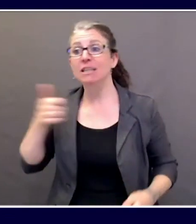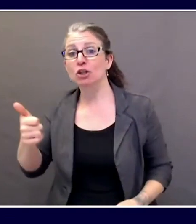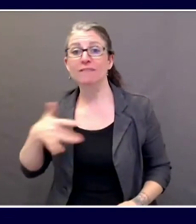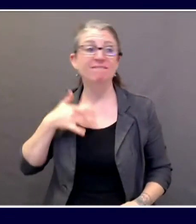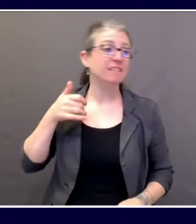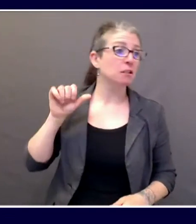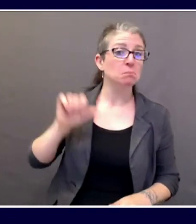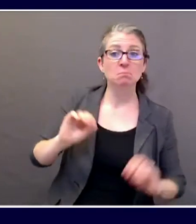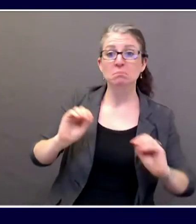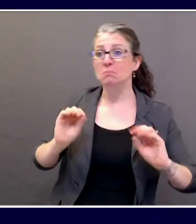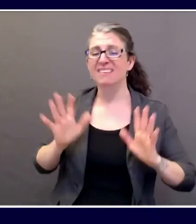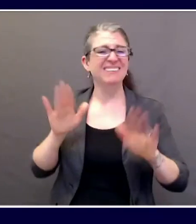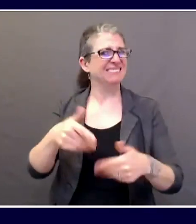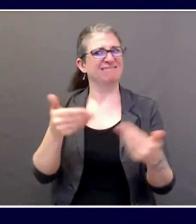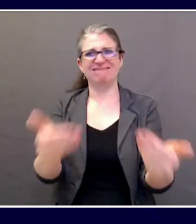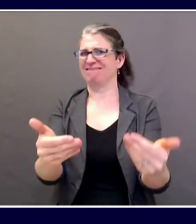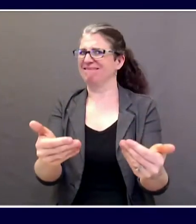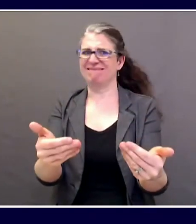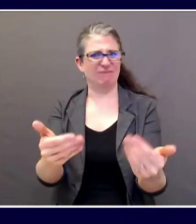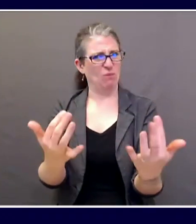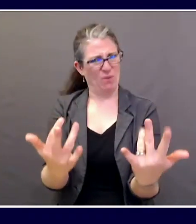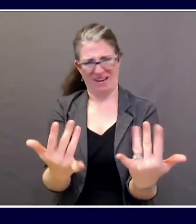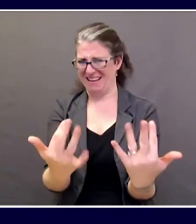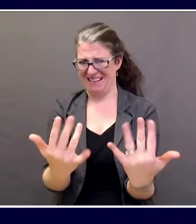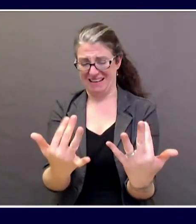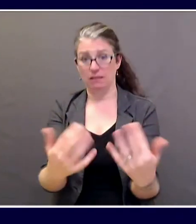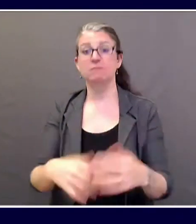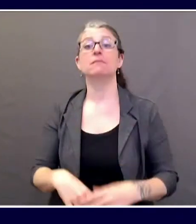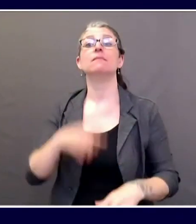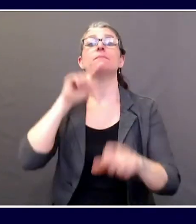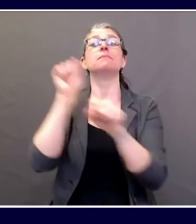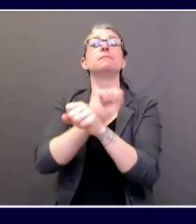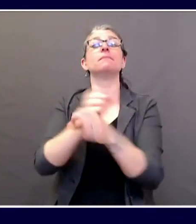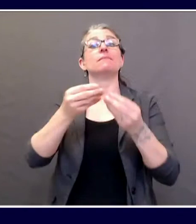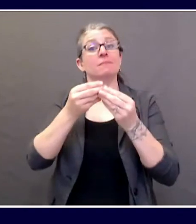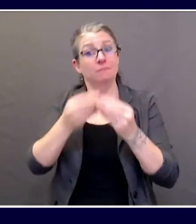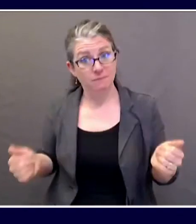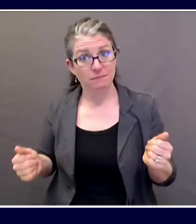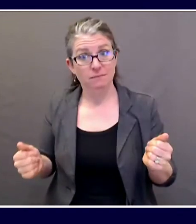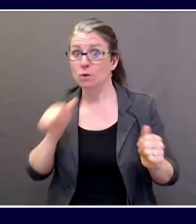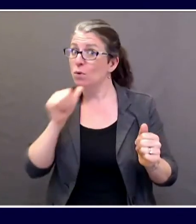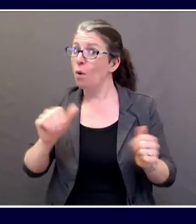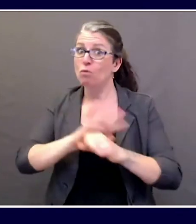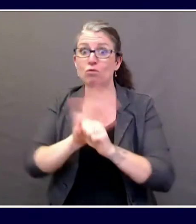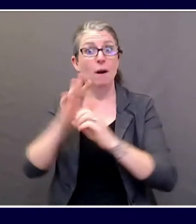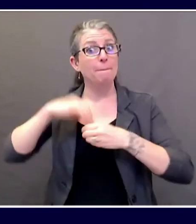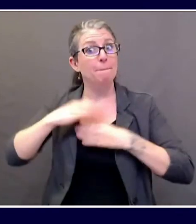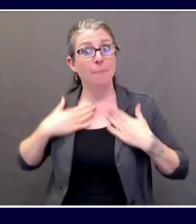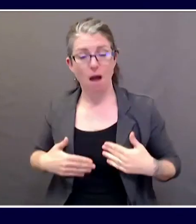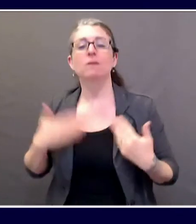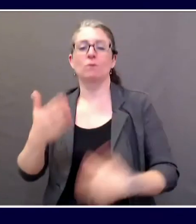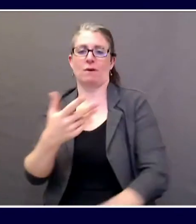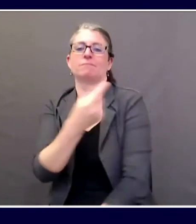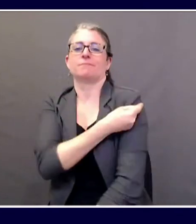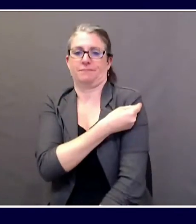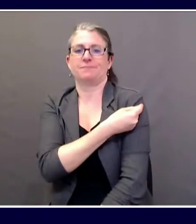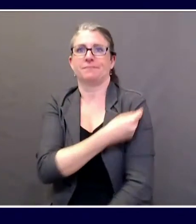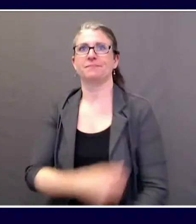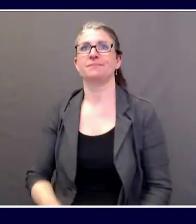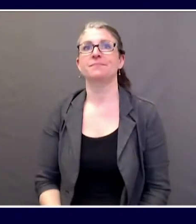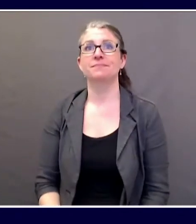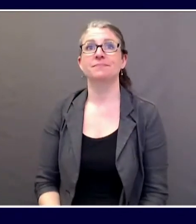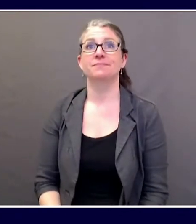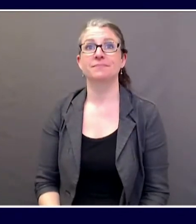for COVID-19 with a type of drug called a monoclonal antibody, or another type of treatment